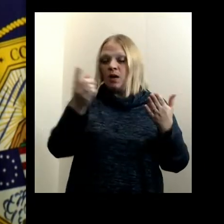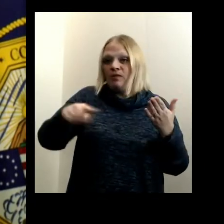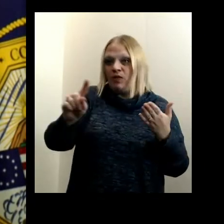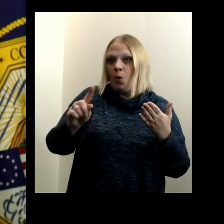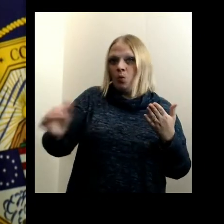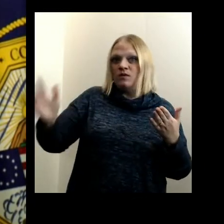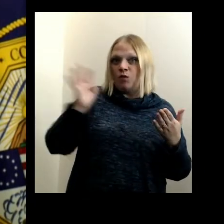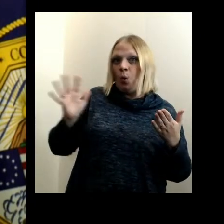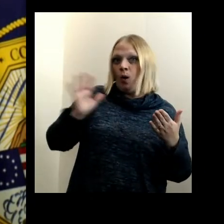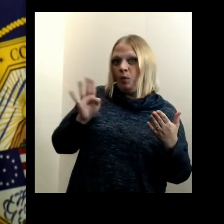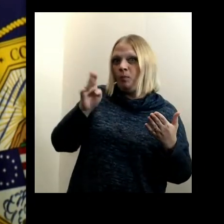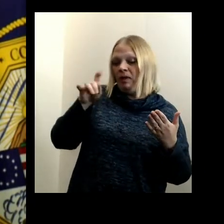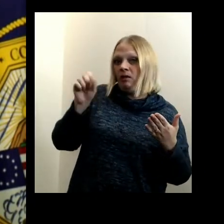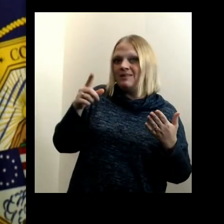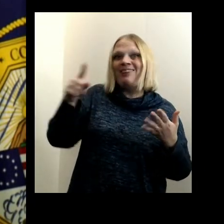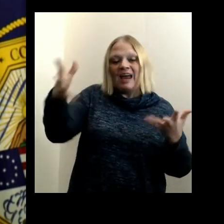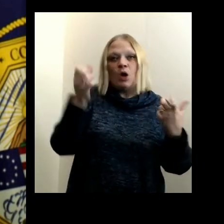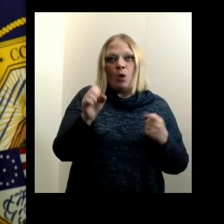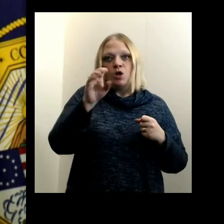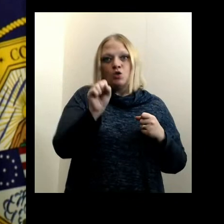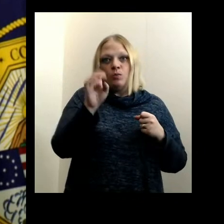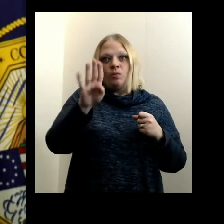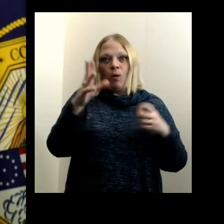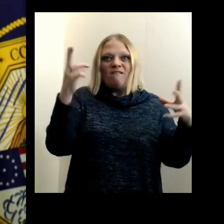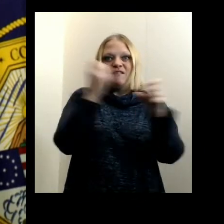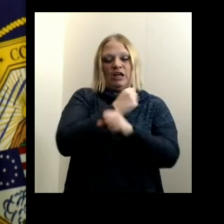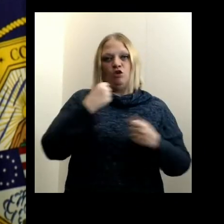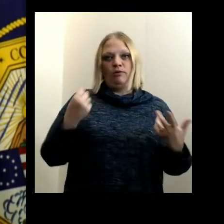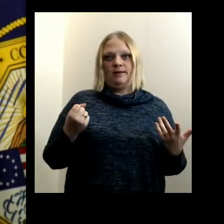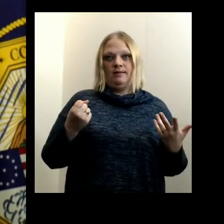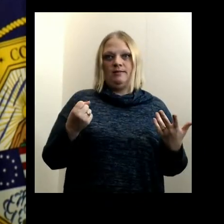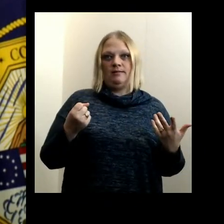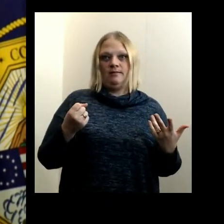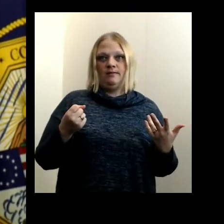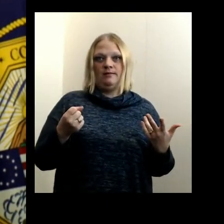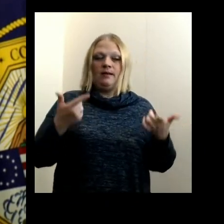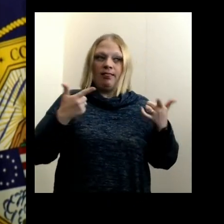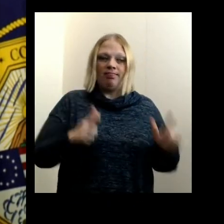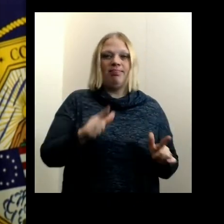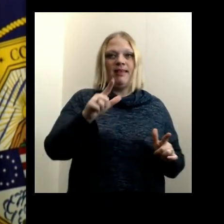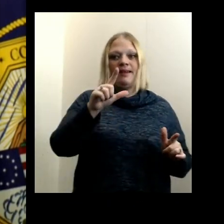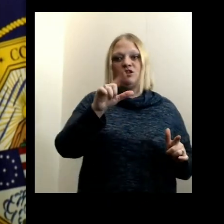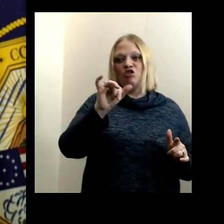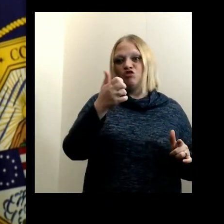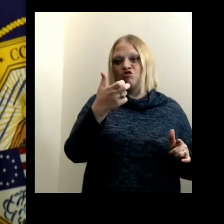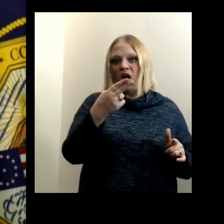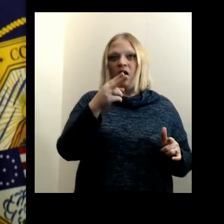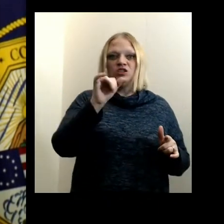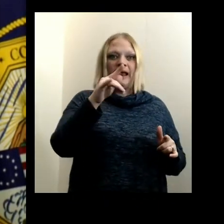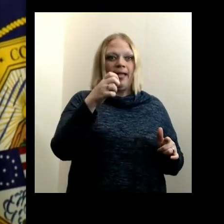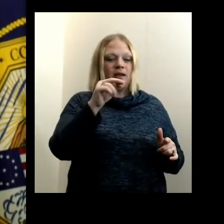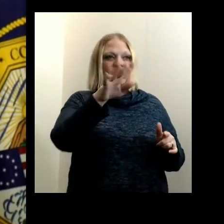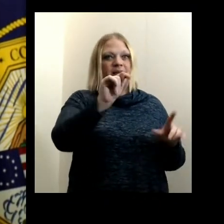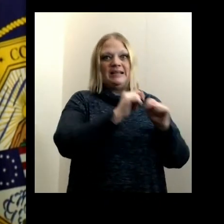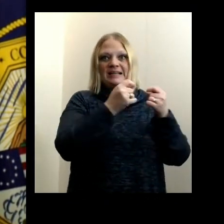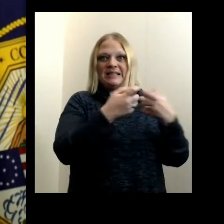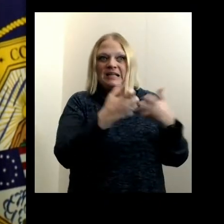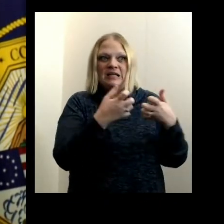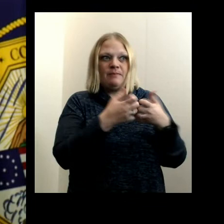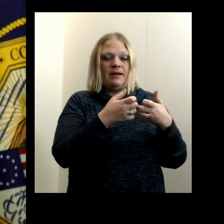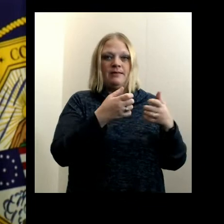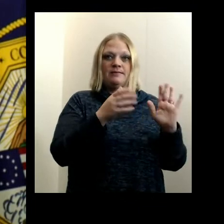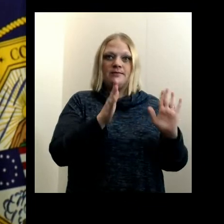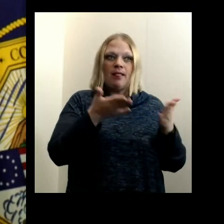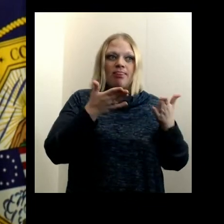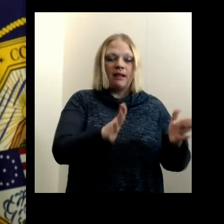Bowl victory. And that's what we'll remember in the long run. Let's let Josh Allen and his teammates be healthy and